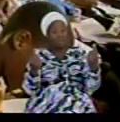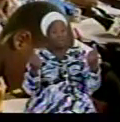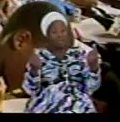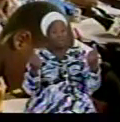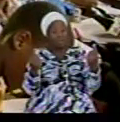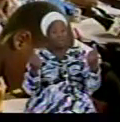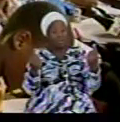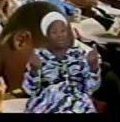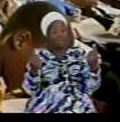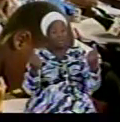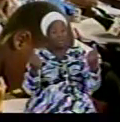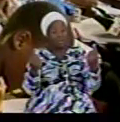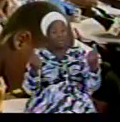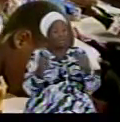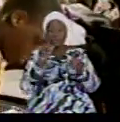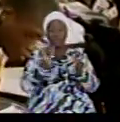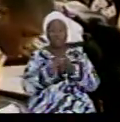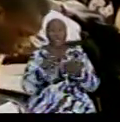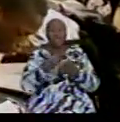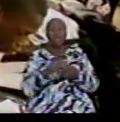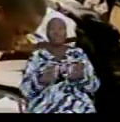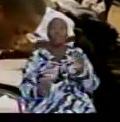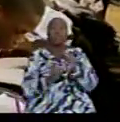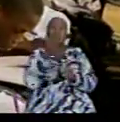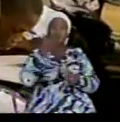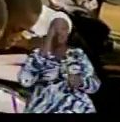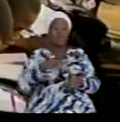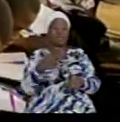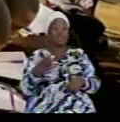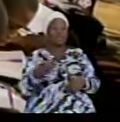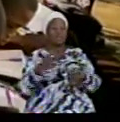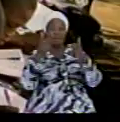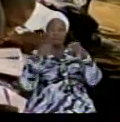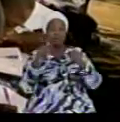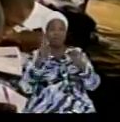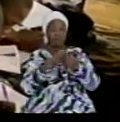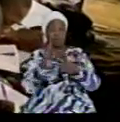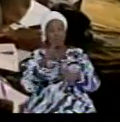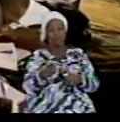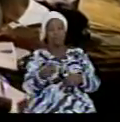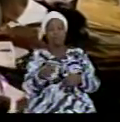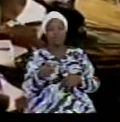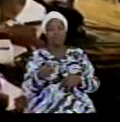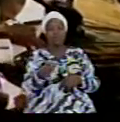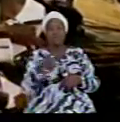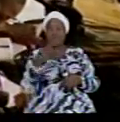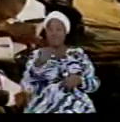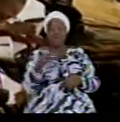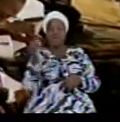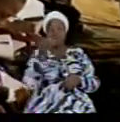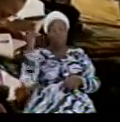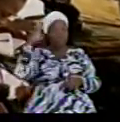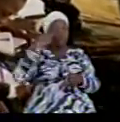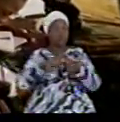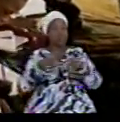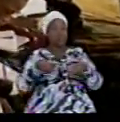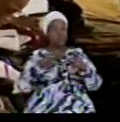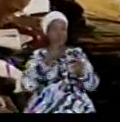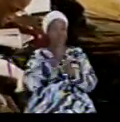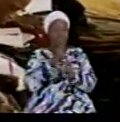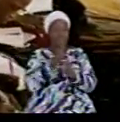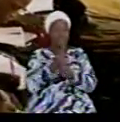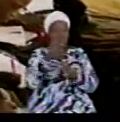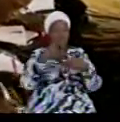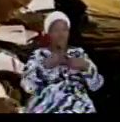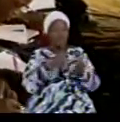more, lest a worse thing come on thee. The grace to live right, you have it